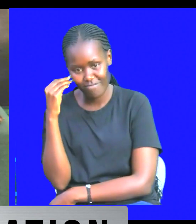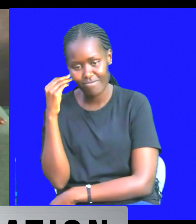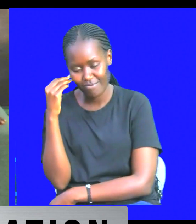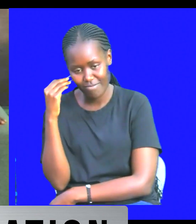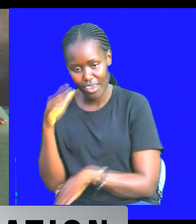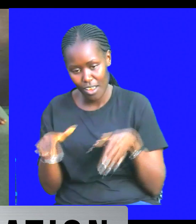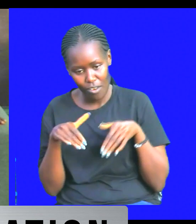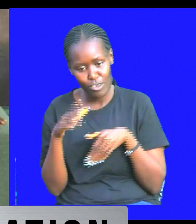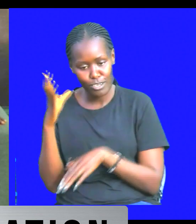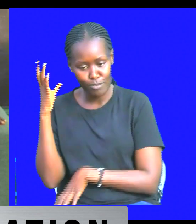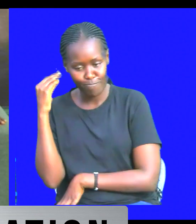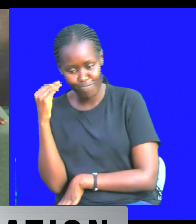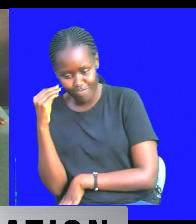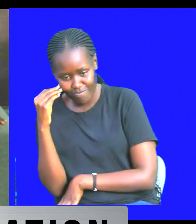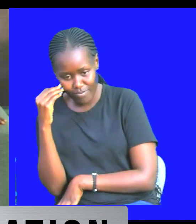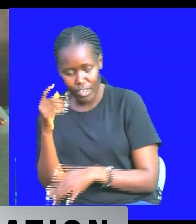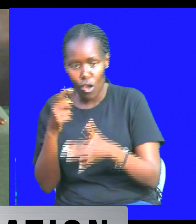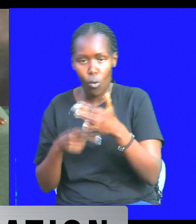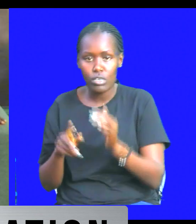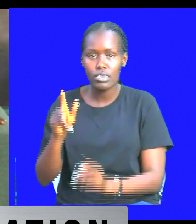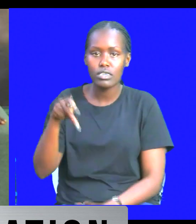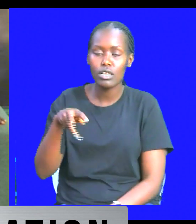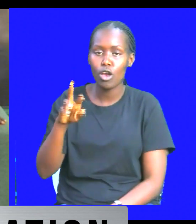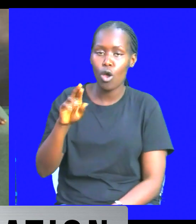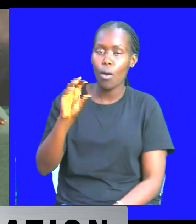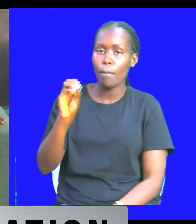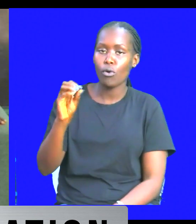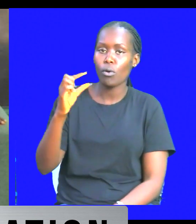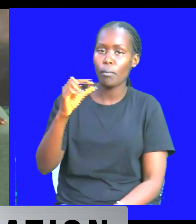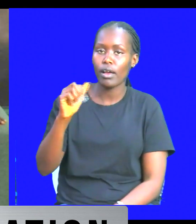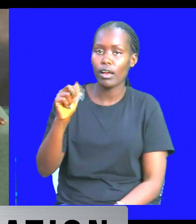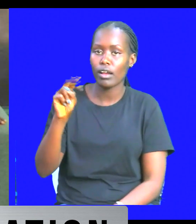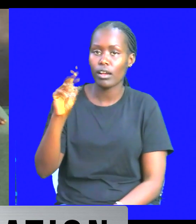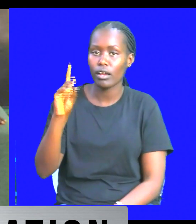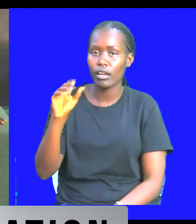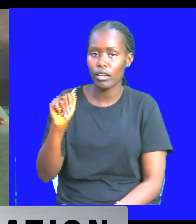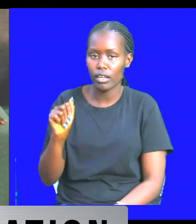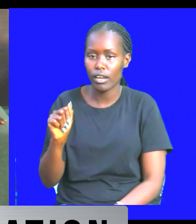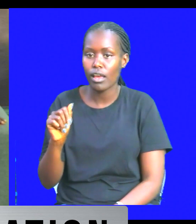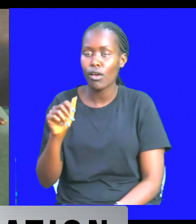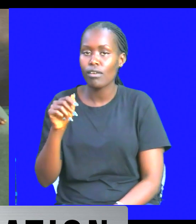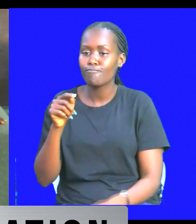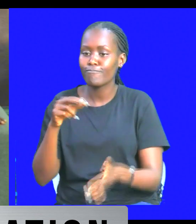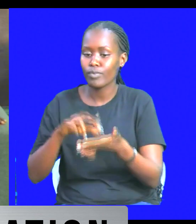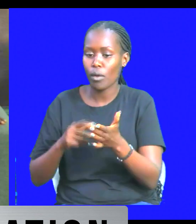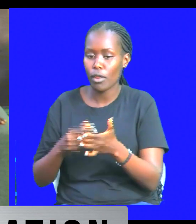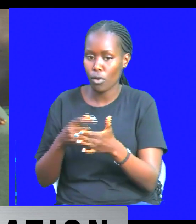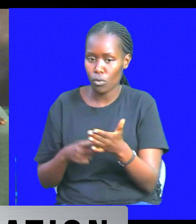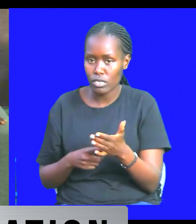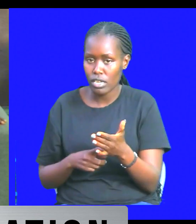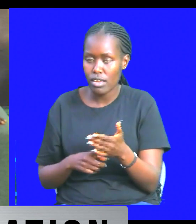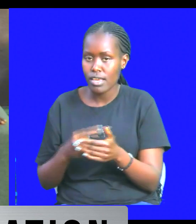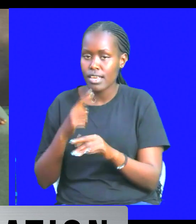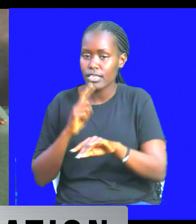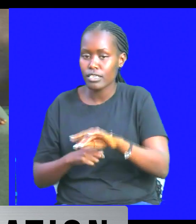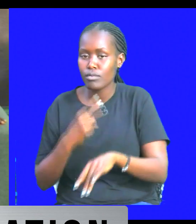is propaganda? Try and explain to us. What is propaganda? Propaganda is when you advance something that is negative, not always